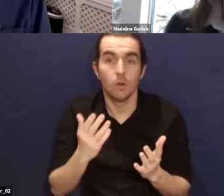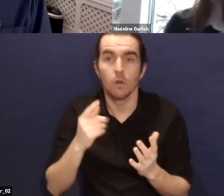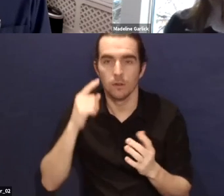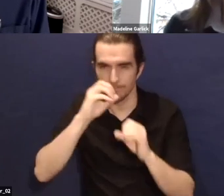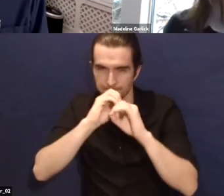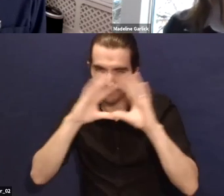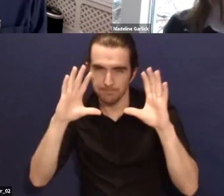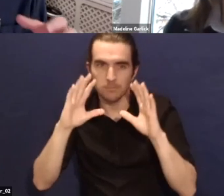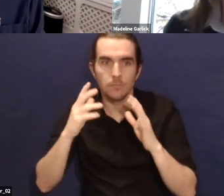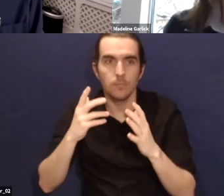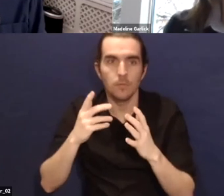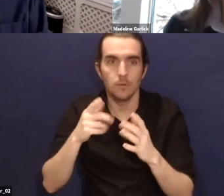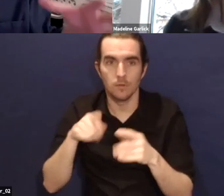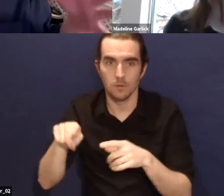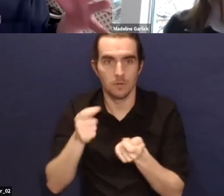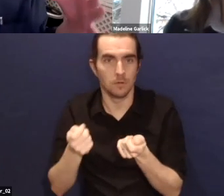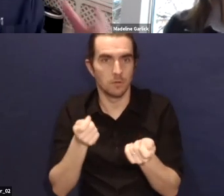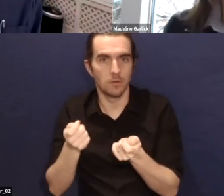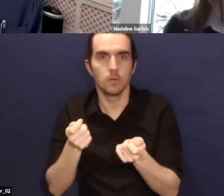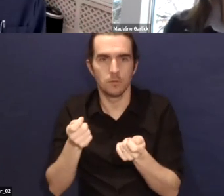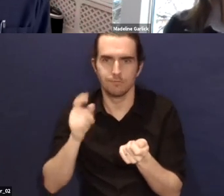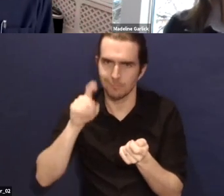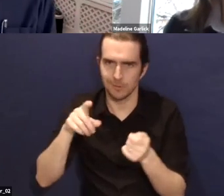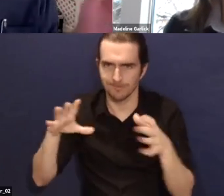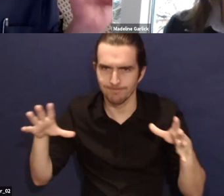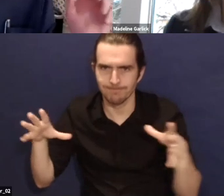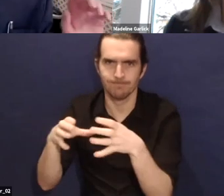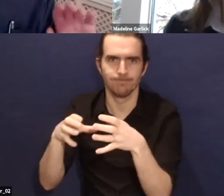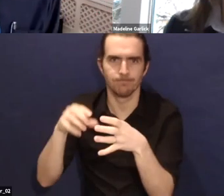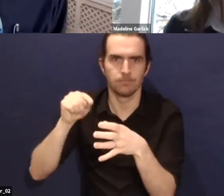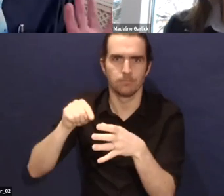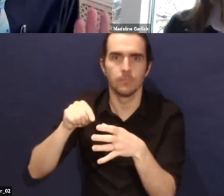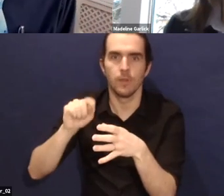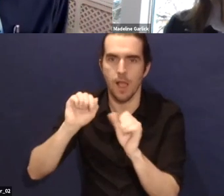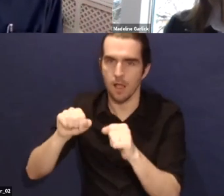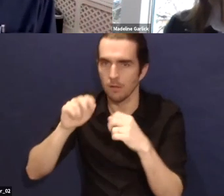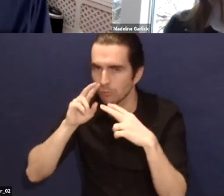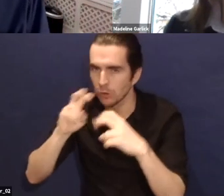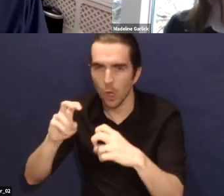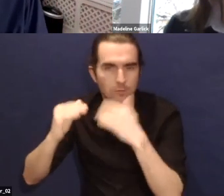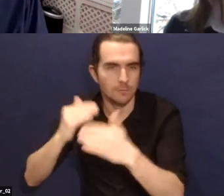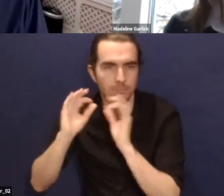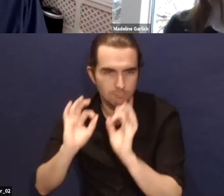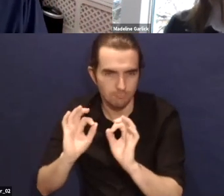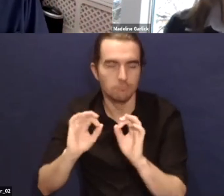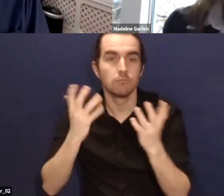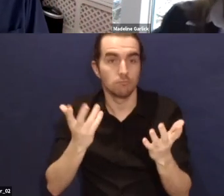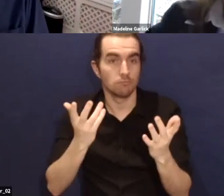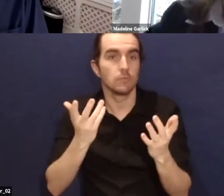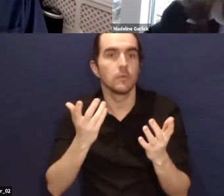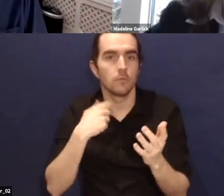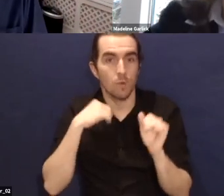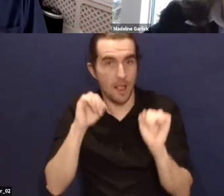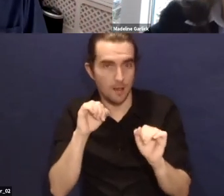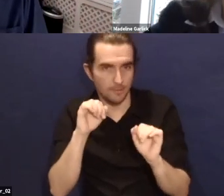self-reliance. Part of the problem in the past, distant past, one can only hope, is